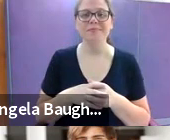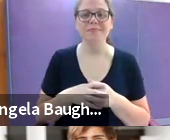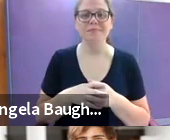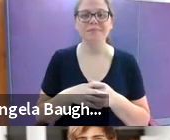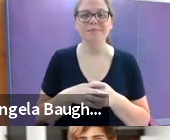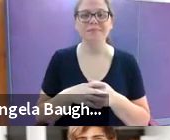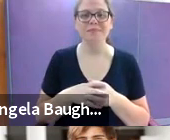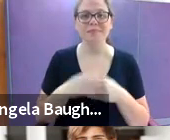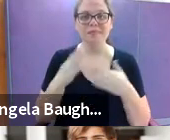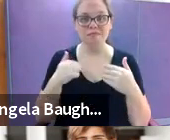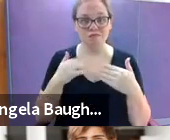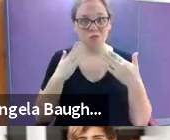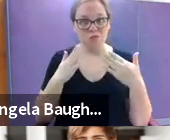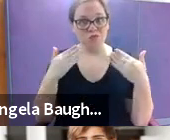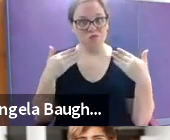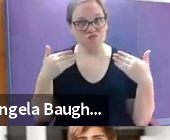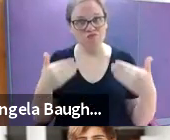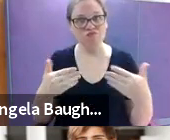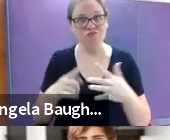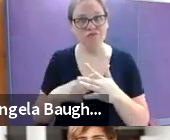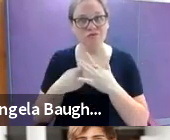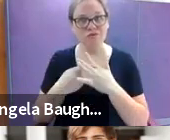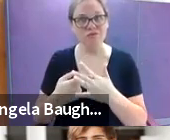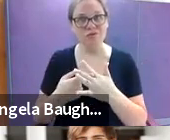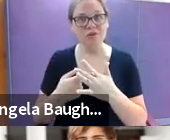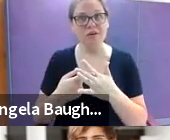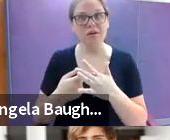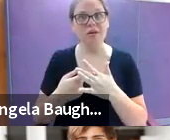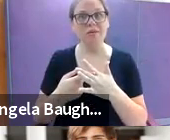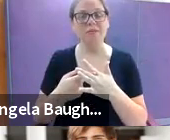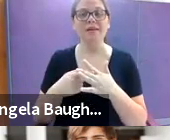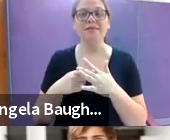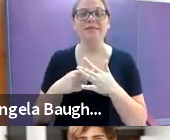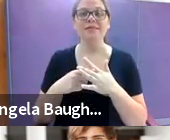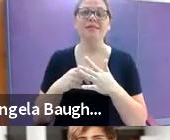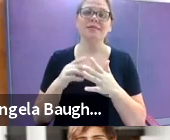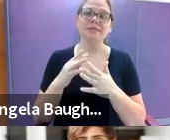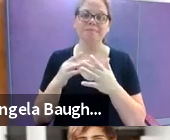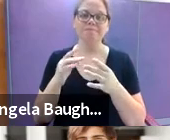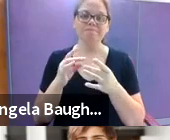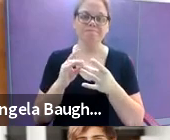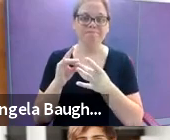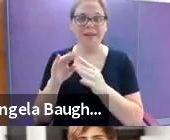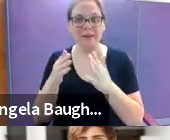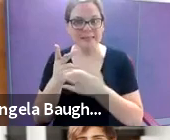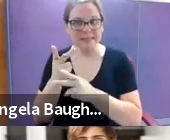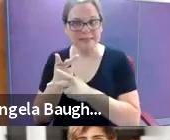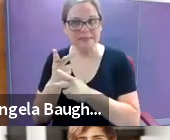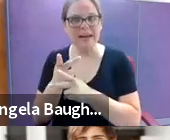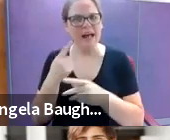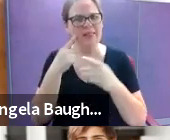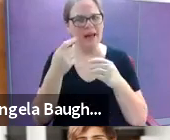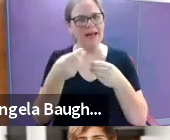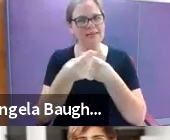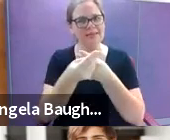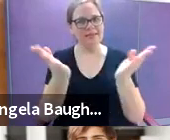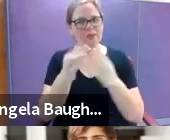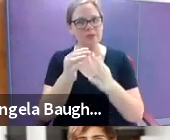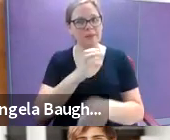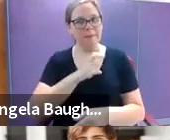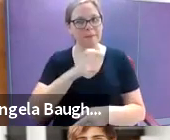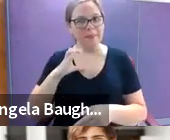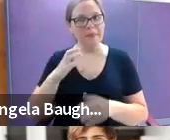I'm going to go ahead and start by going over some housekeeping things. I believe I sent that out to the committee, but I want to review